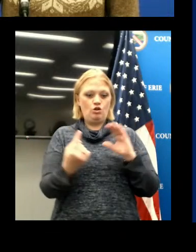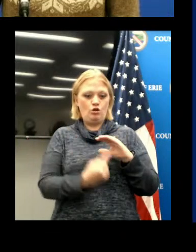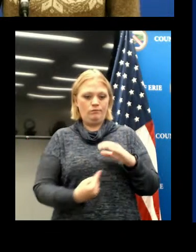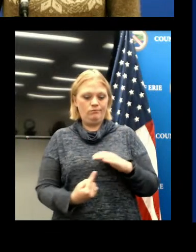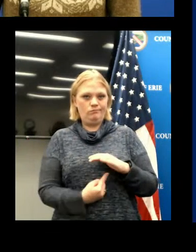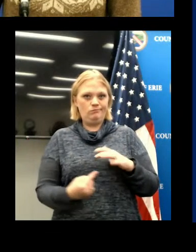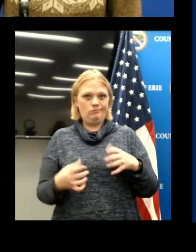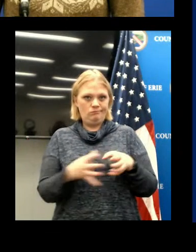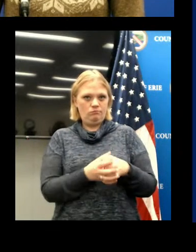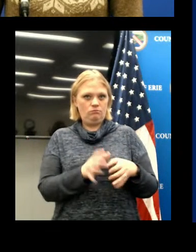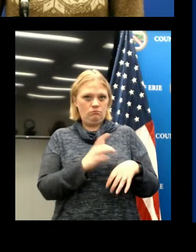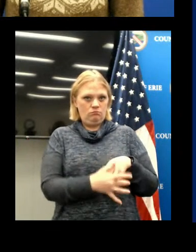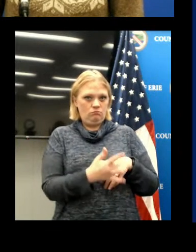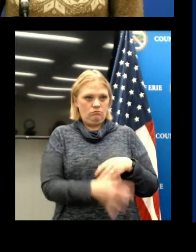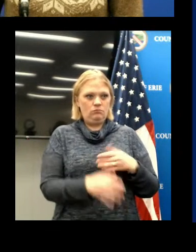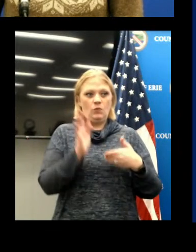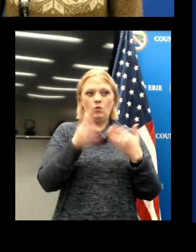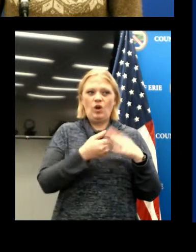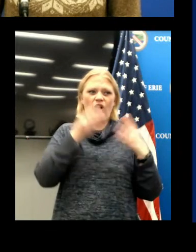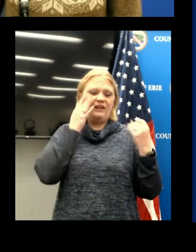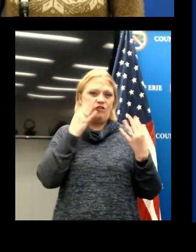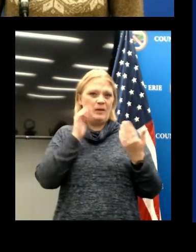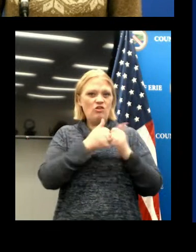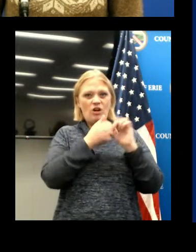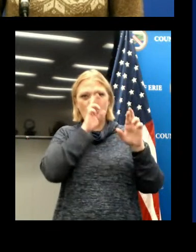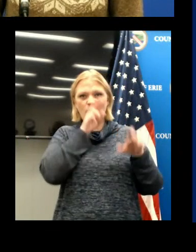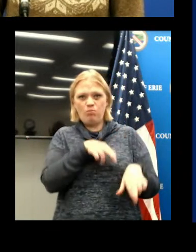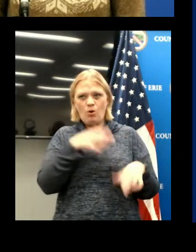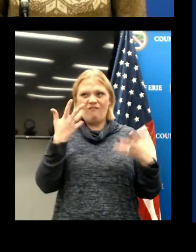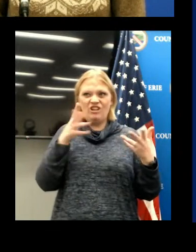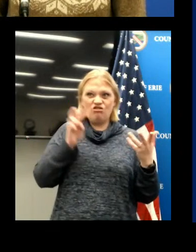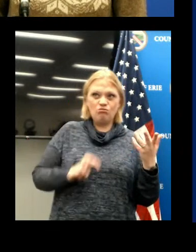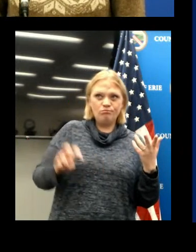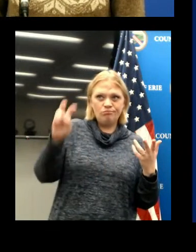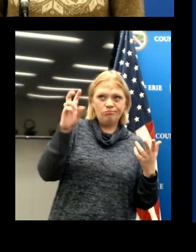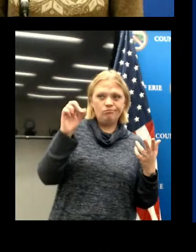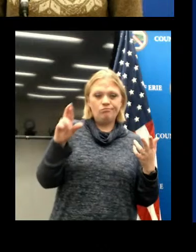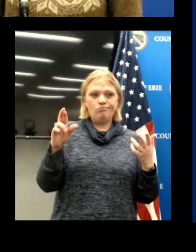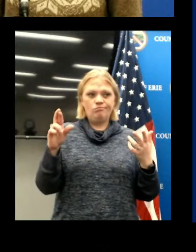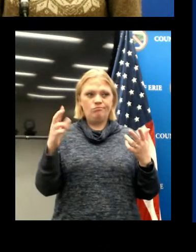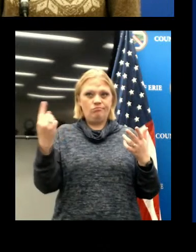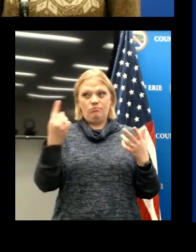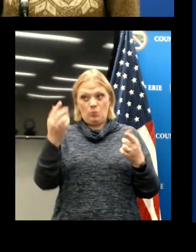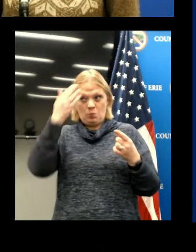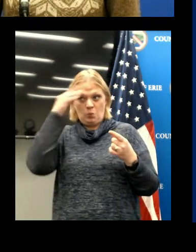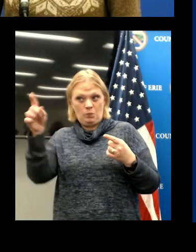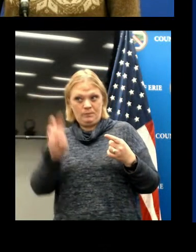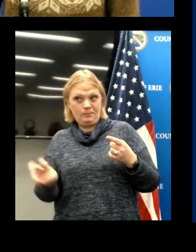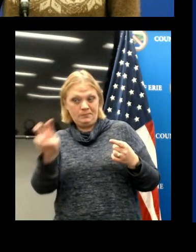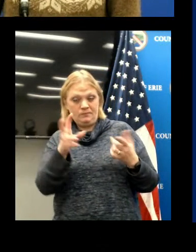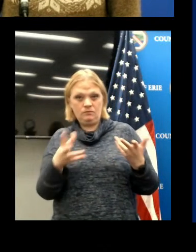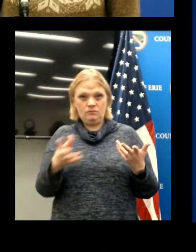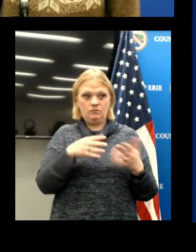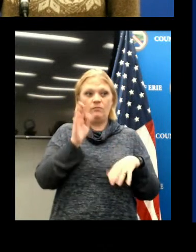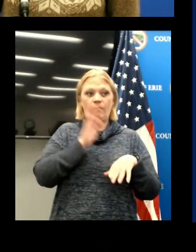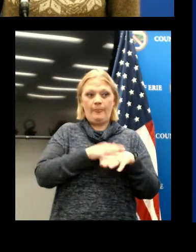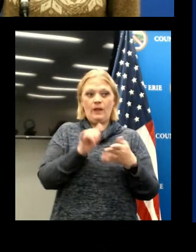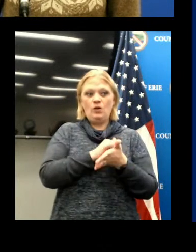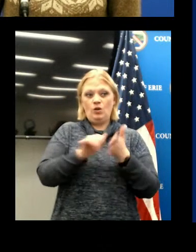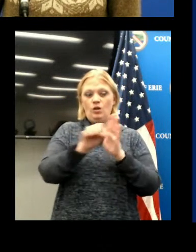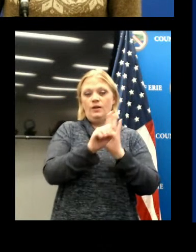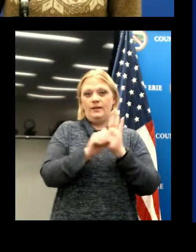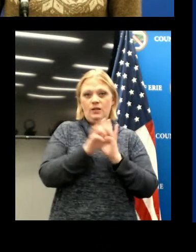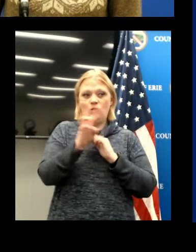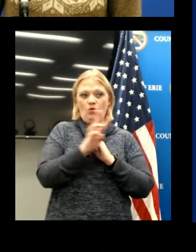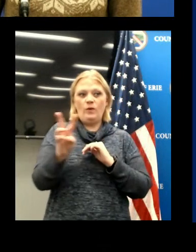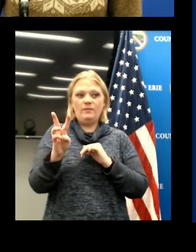then all the information and the way to report that you've been traveling or somebody you know has been traveling is on the New York State's